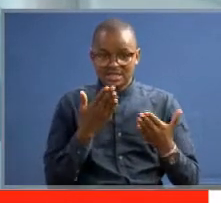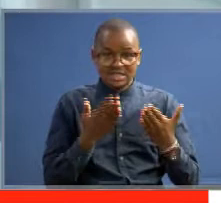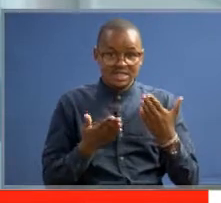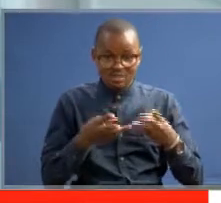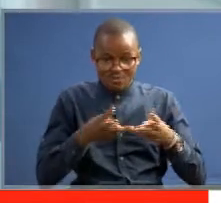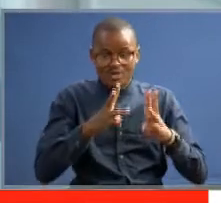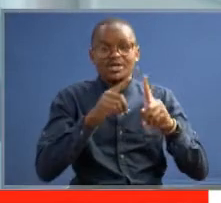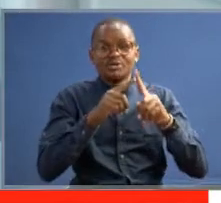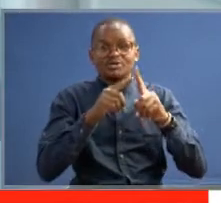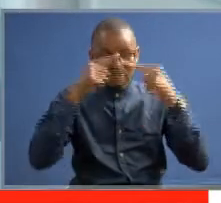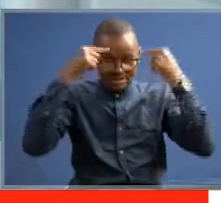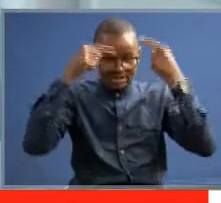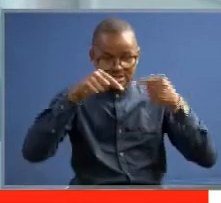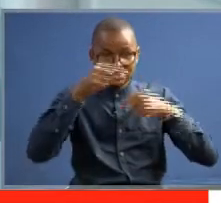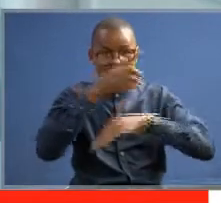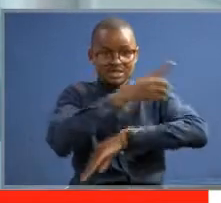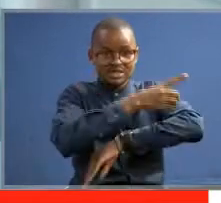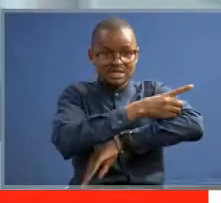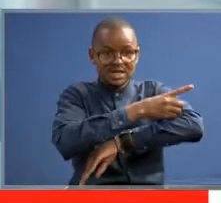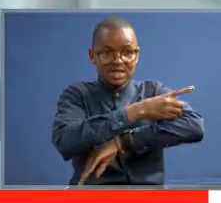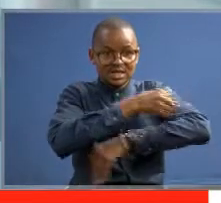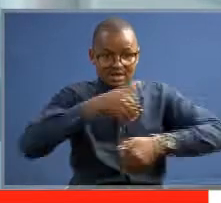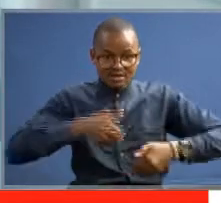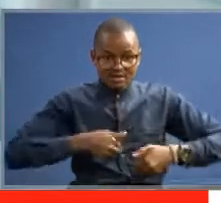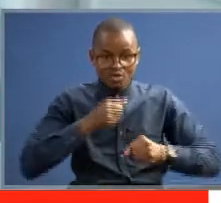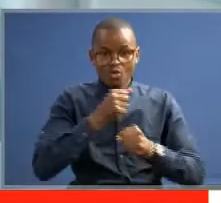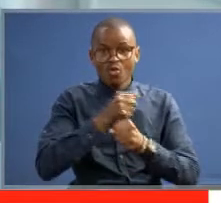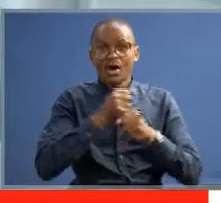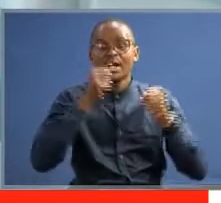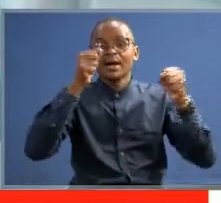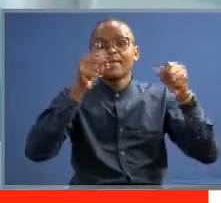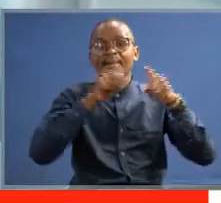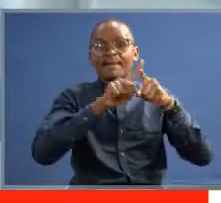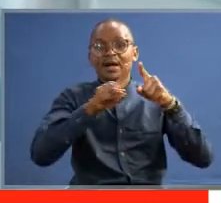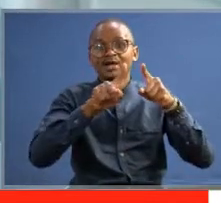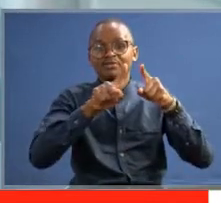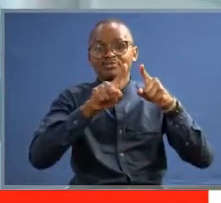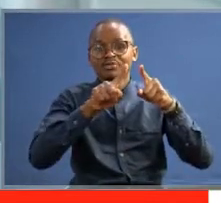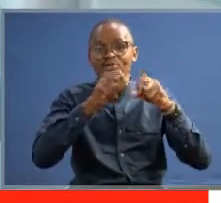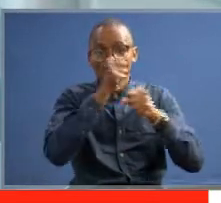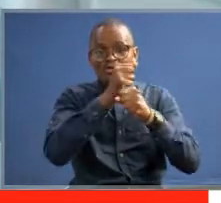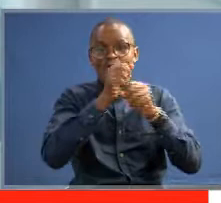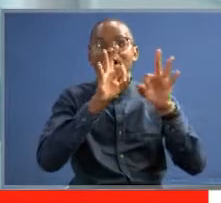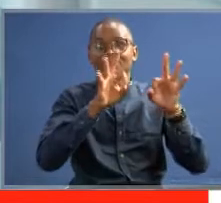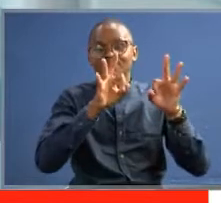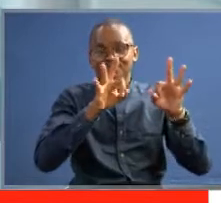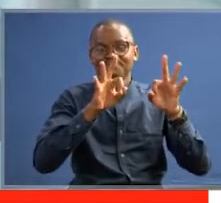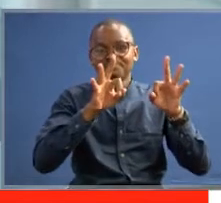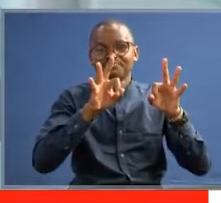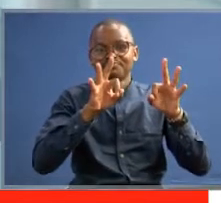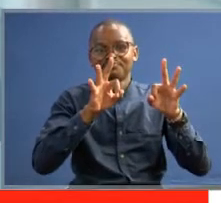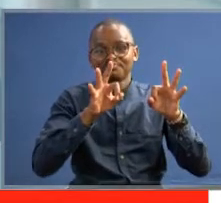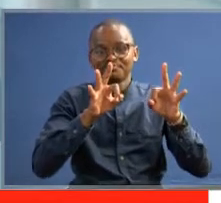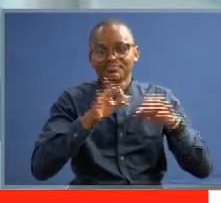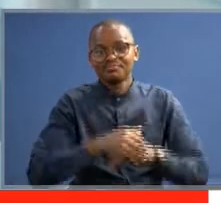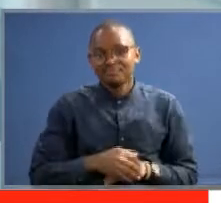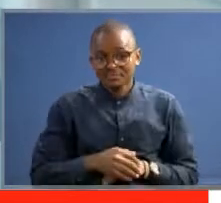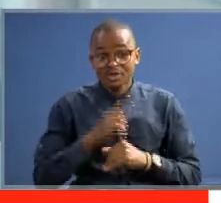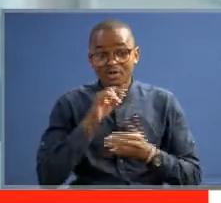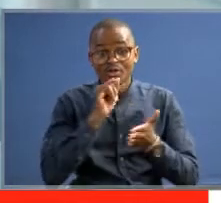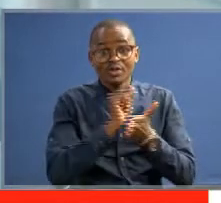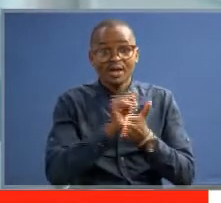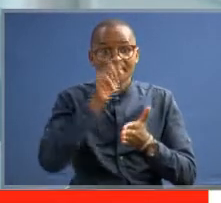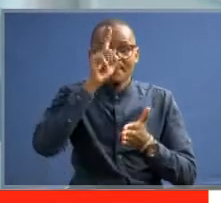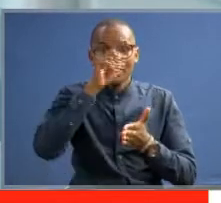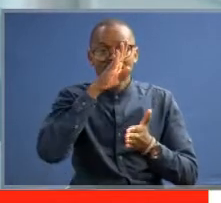success. Okay, these days the younger generation say you work hard but you also work smart. I quite agree with that. Right, so that must